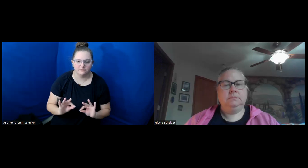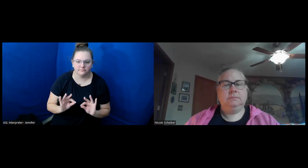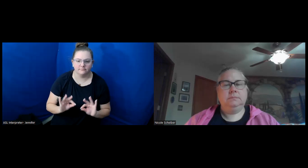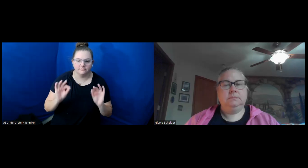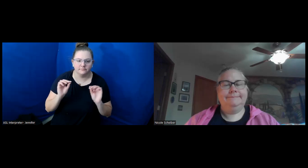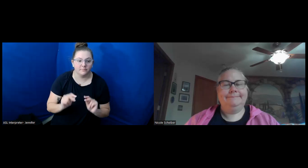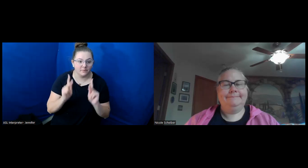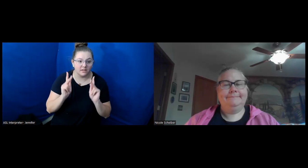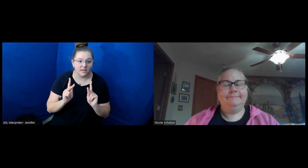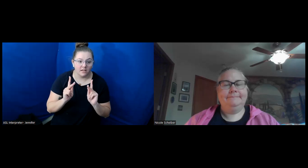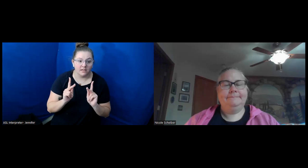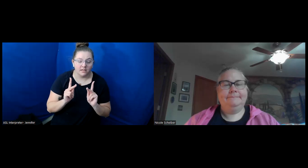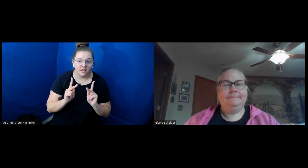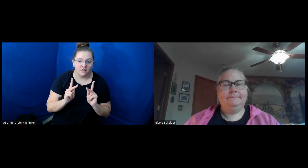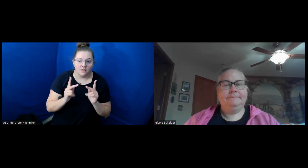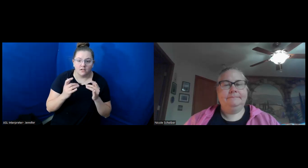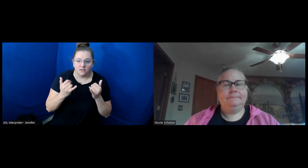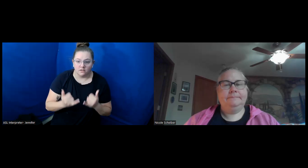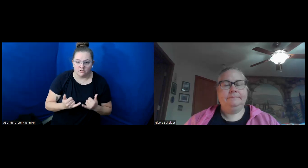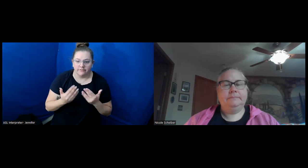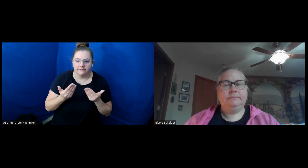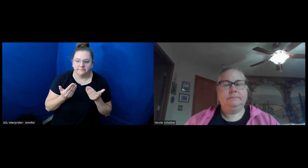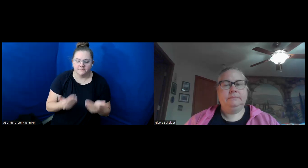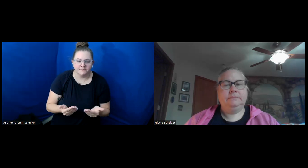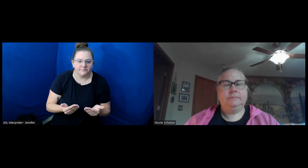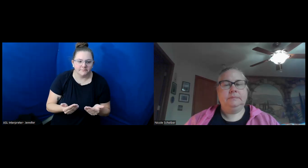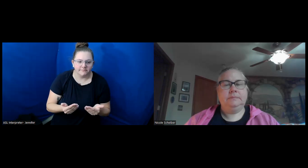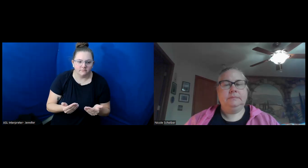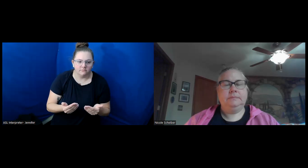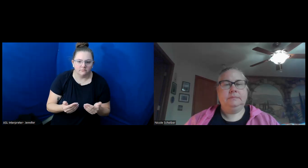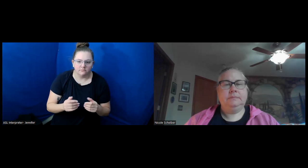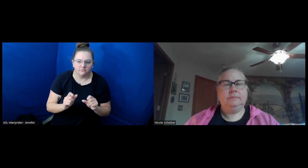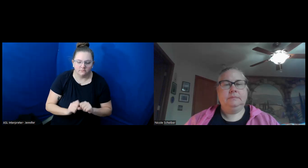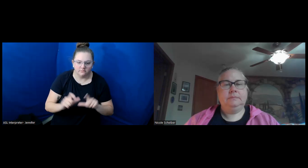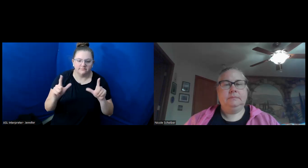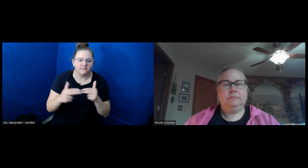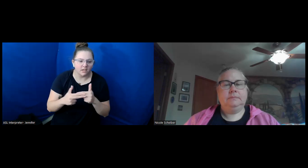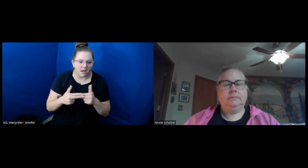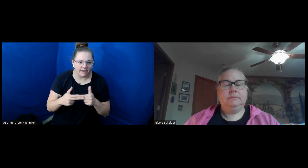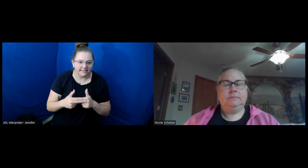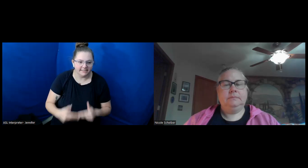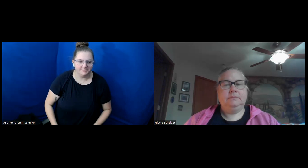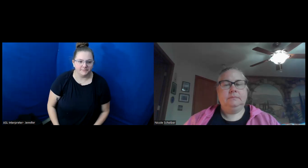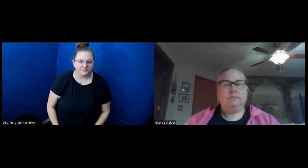Okay, and then let me get our awesome slideshow up here.